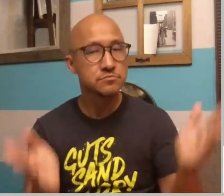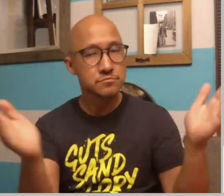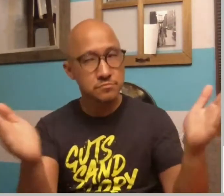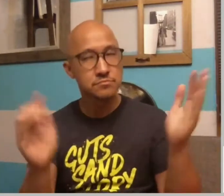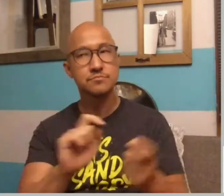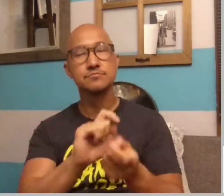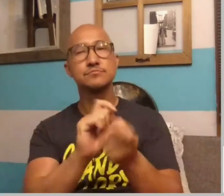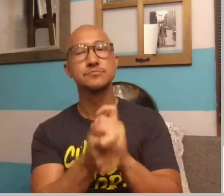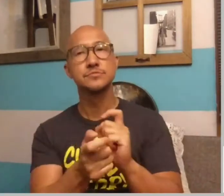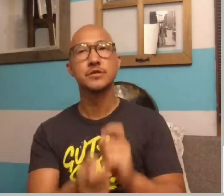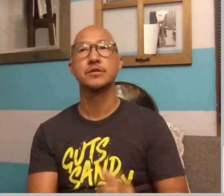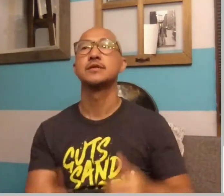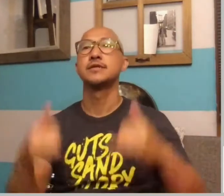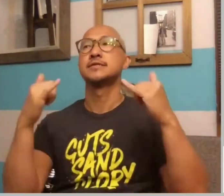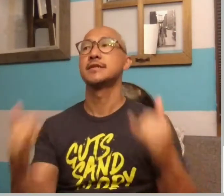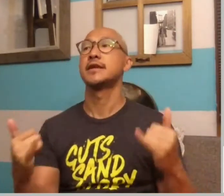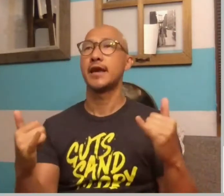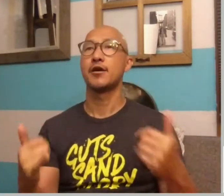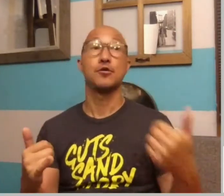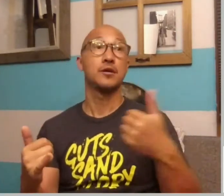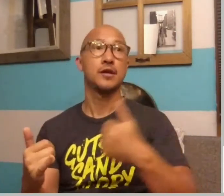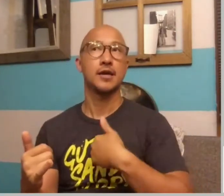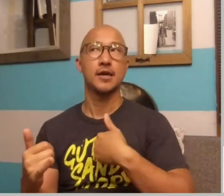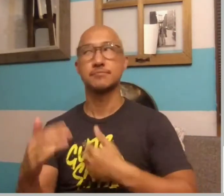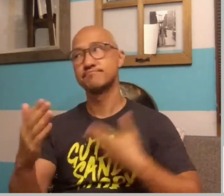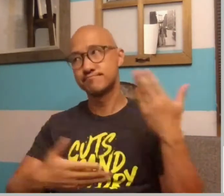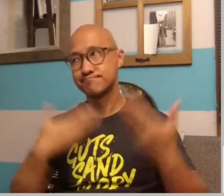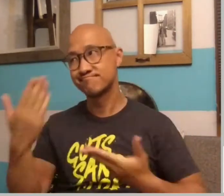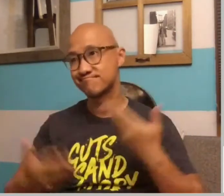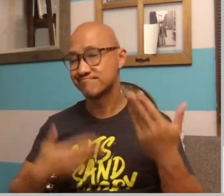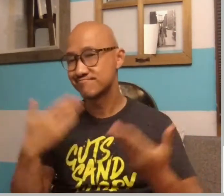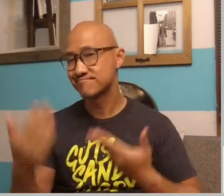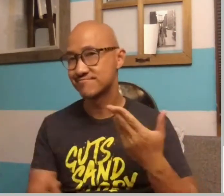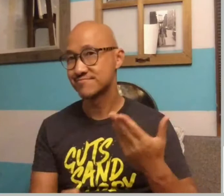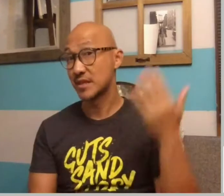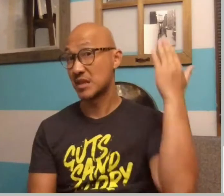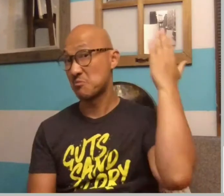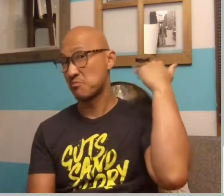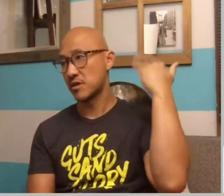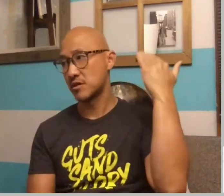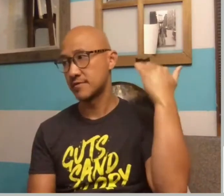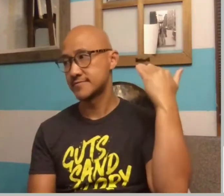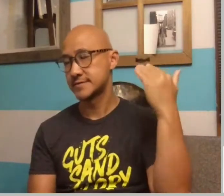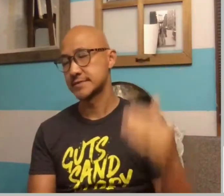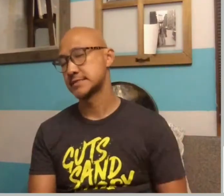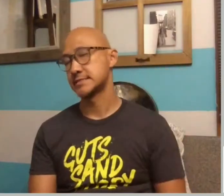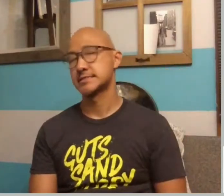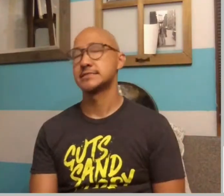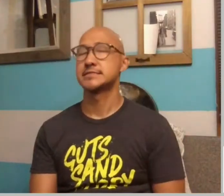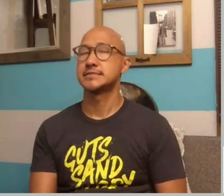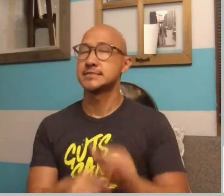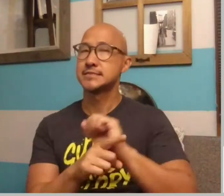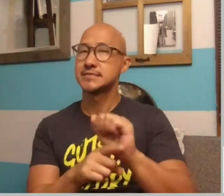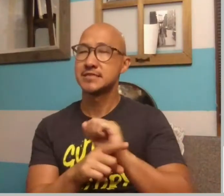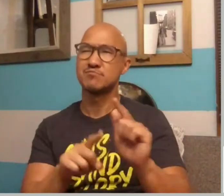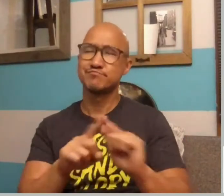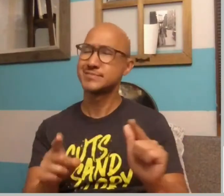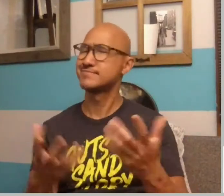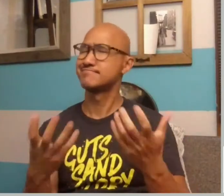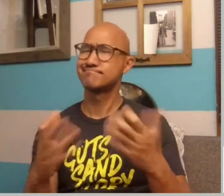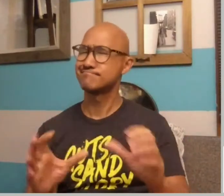in great anguish, with a troubled heart and many tears. I didn't want to grieve you, but I wanted to let you know how much love I have for you."